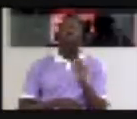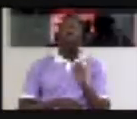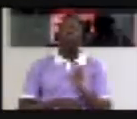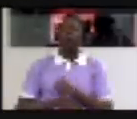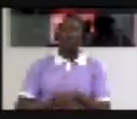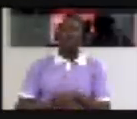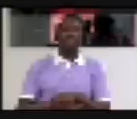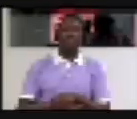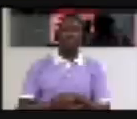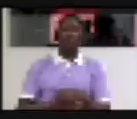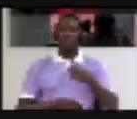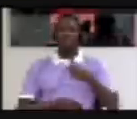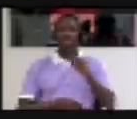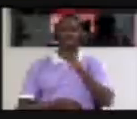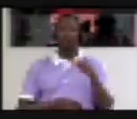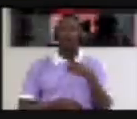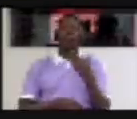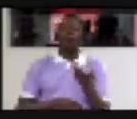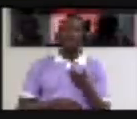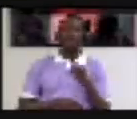My names are Demba Dem.